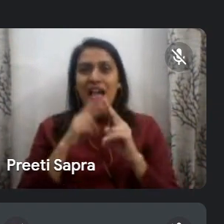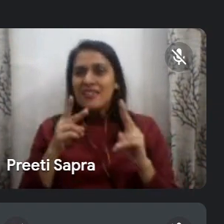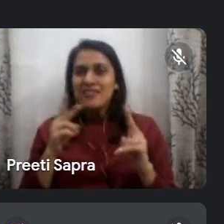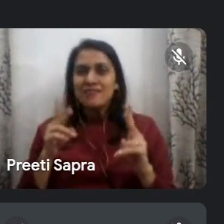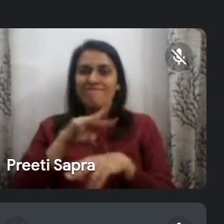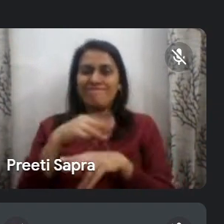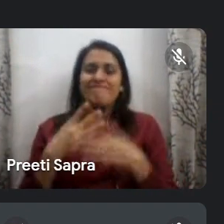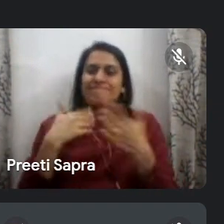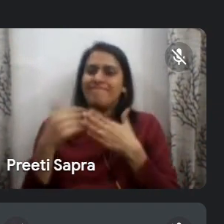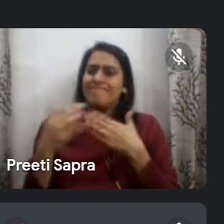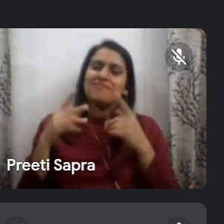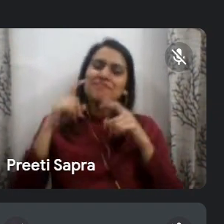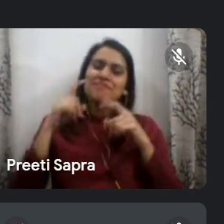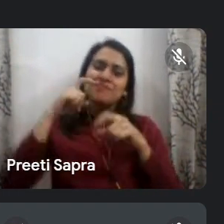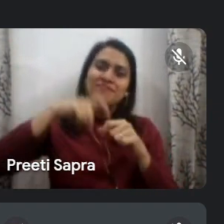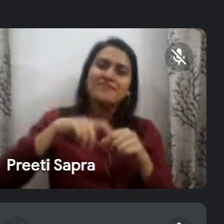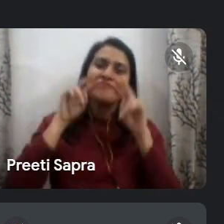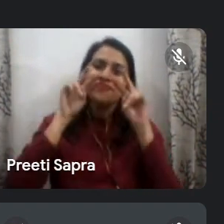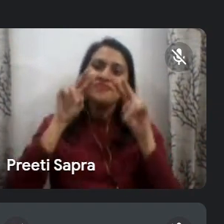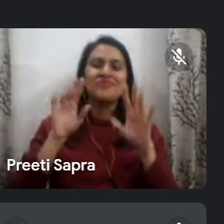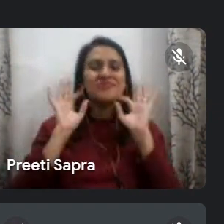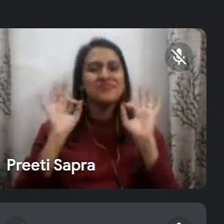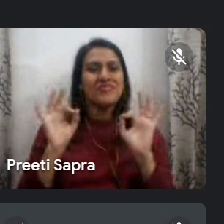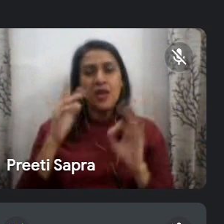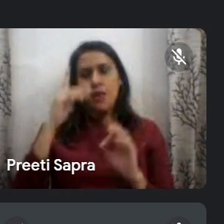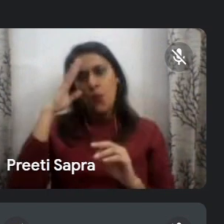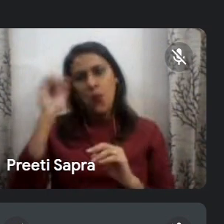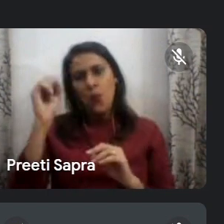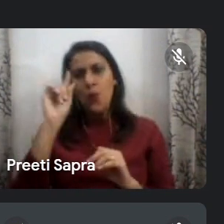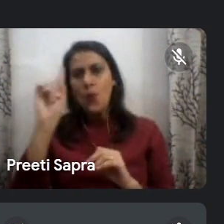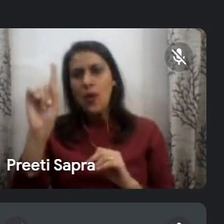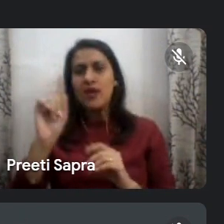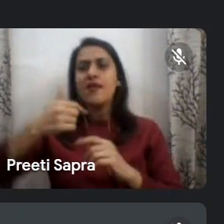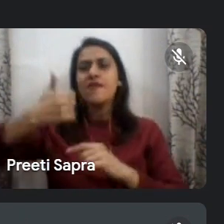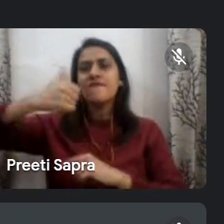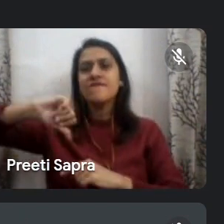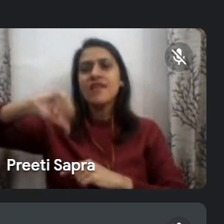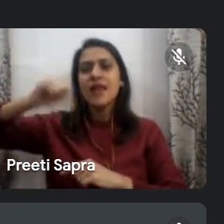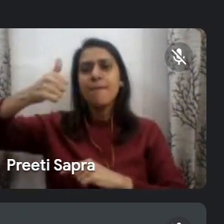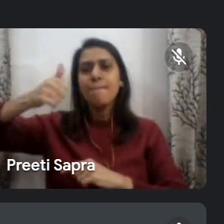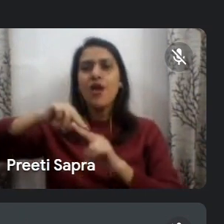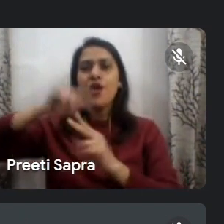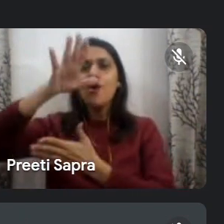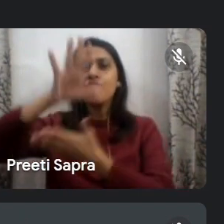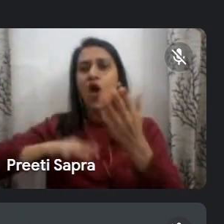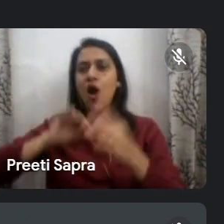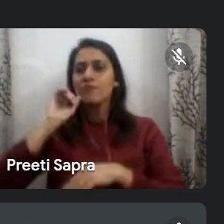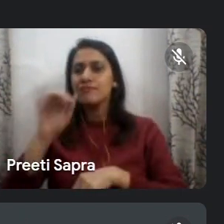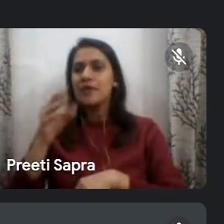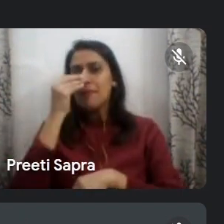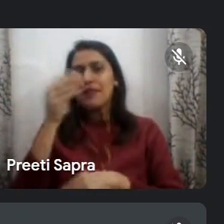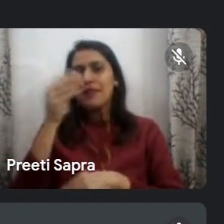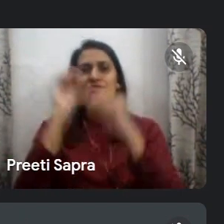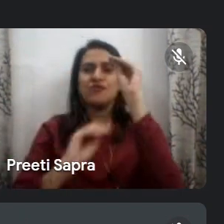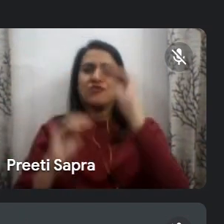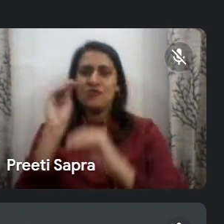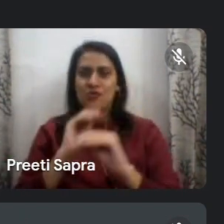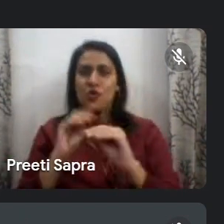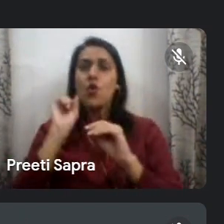3 hours. But thanks so much for being there. Just another reminder: please do fill the feedback form because that will be very helpful, and we'd like to hear your thoughts as